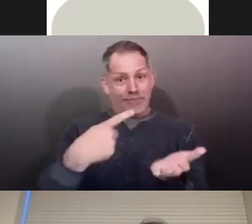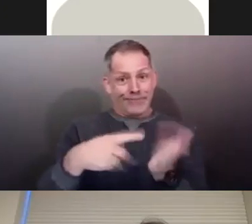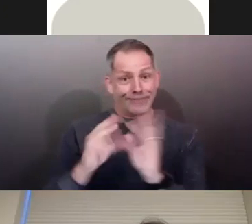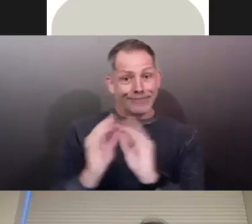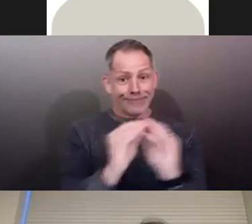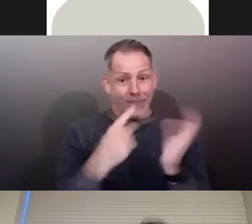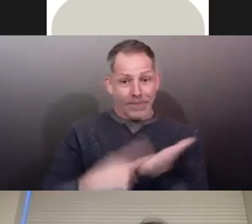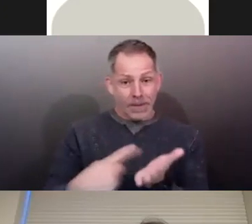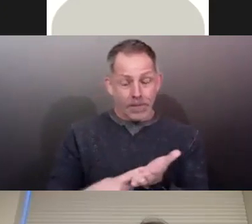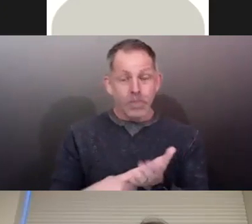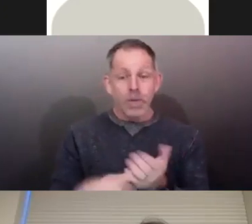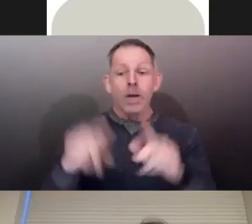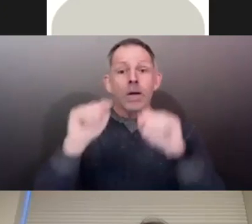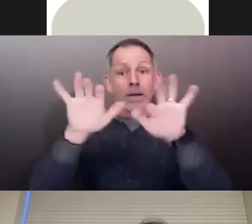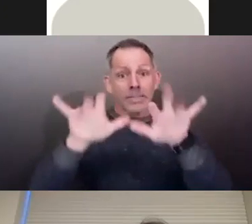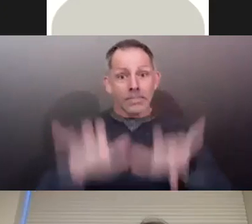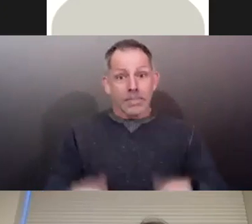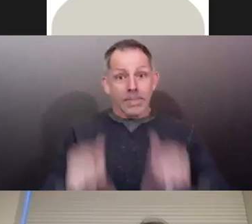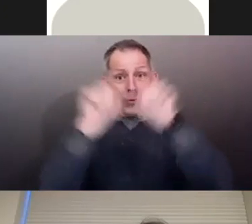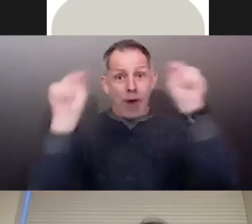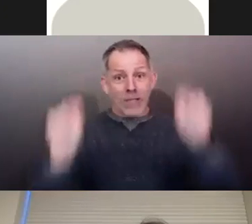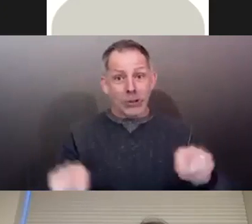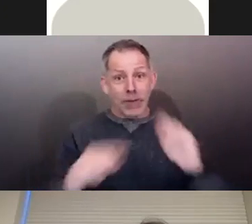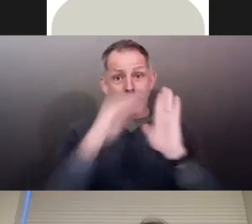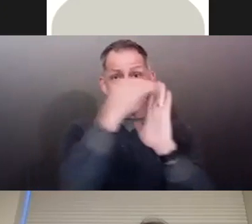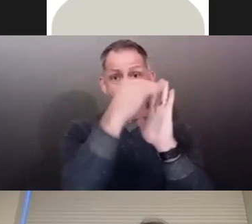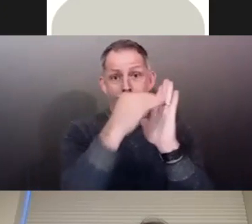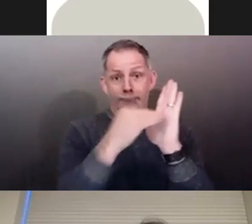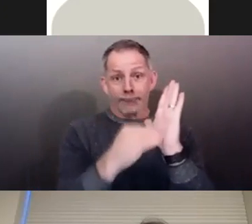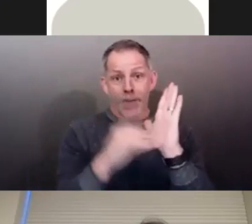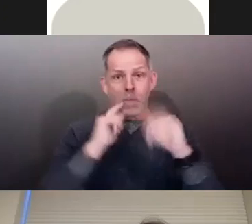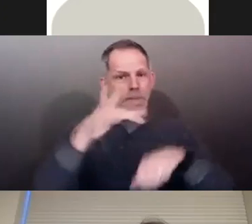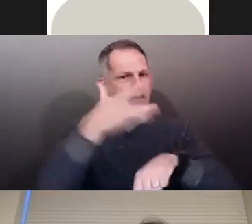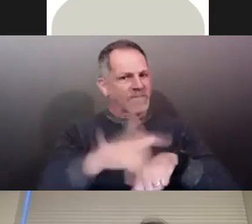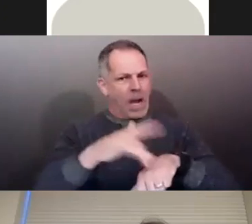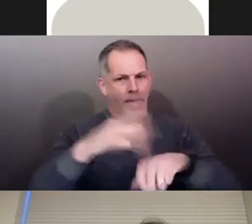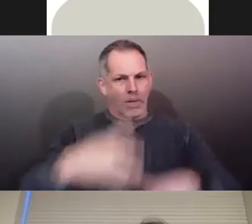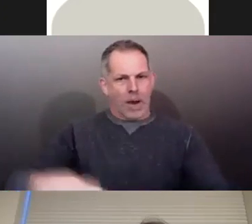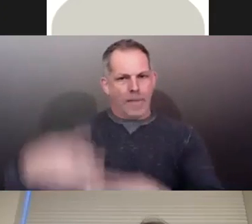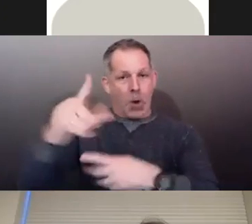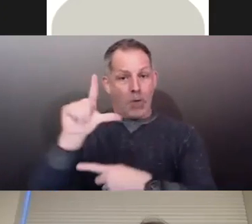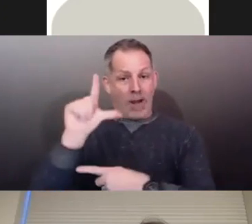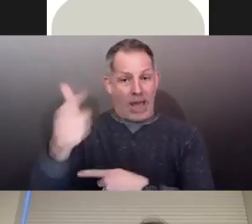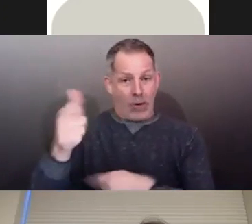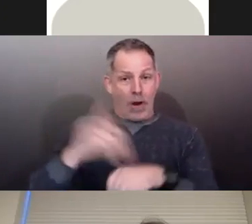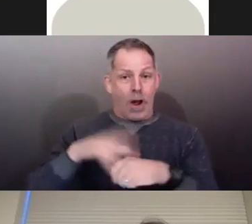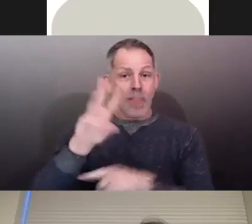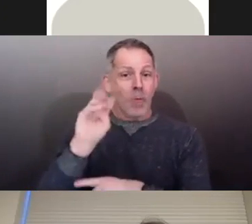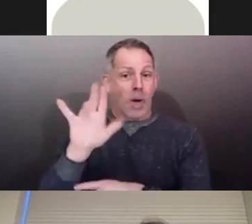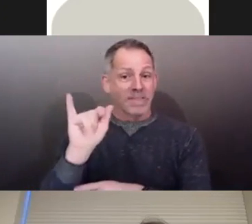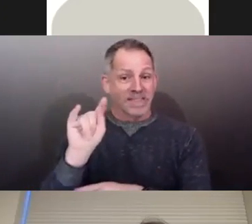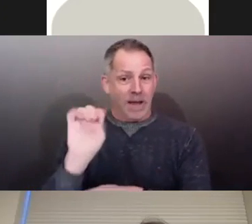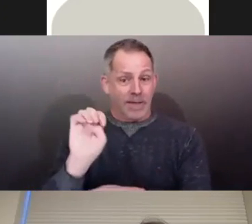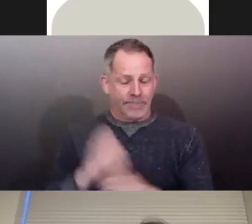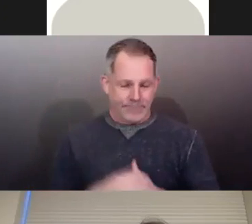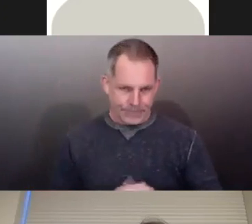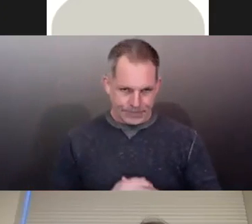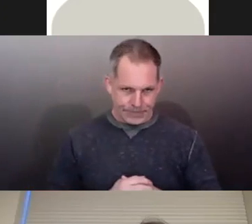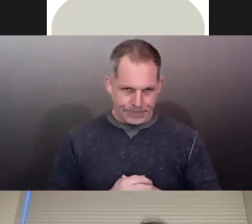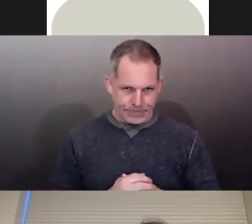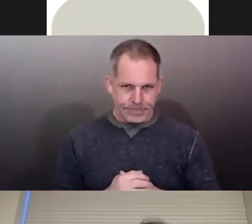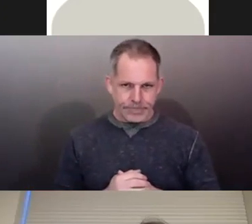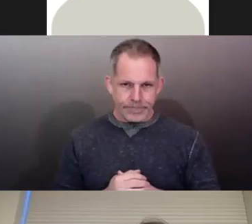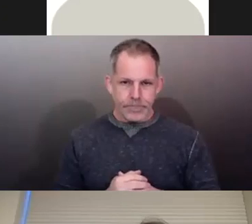Health's, the Health District's webpage. Back in March, I said that I had confidence in the people of Snohomish